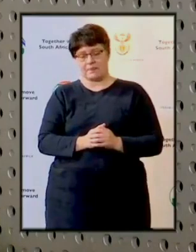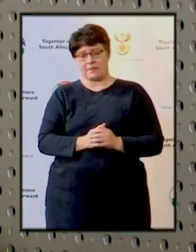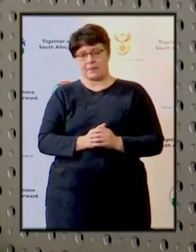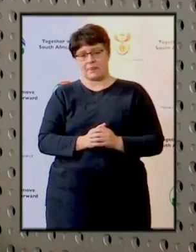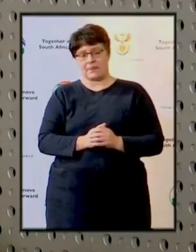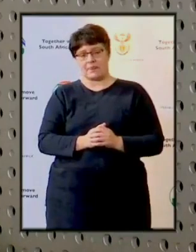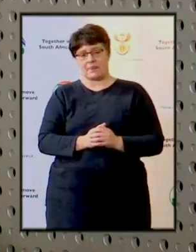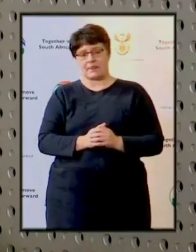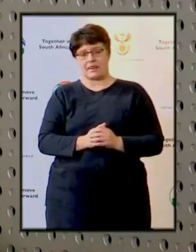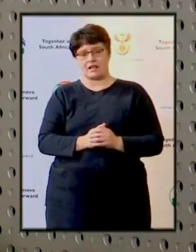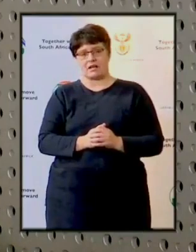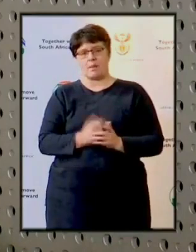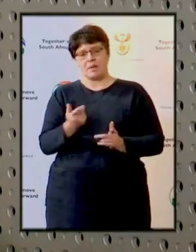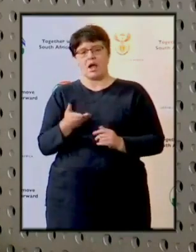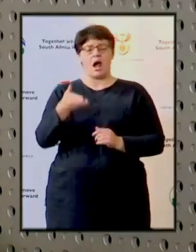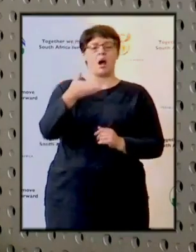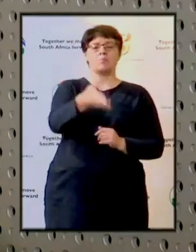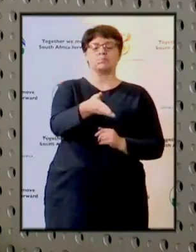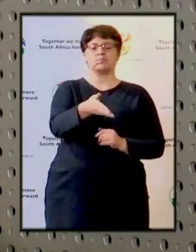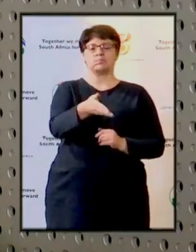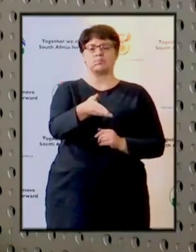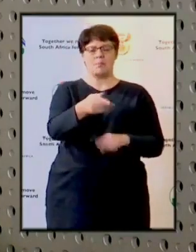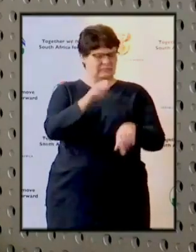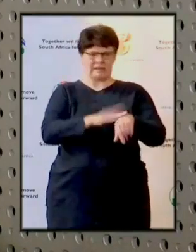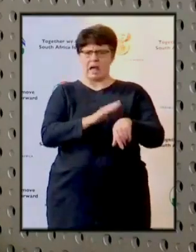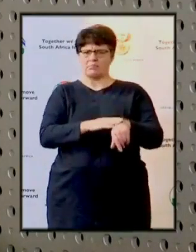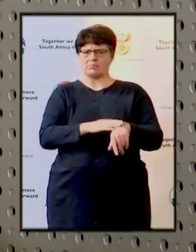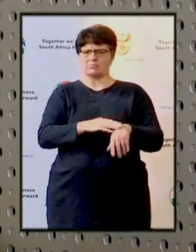If you arrive at that place and you have no permission